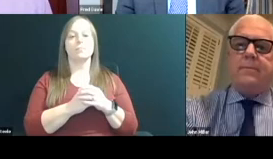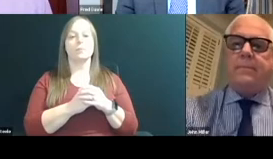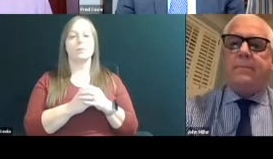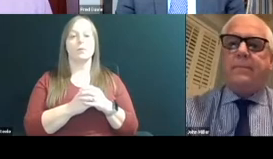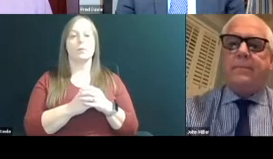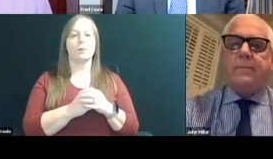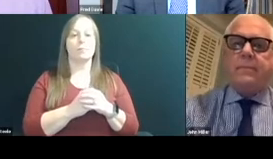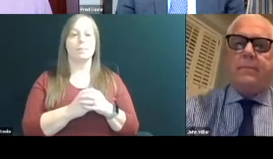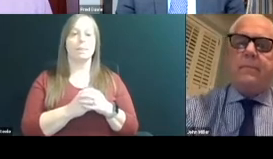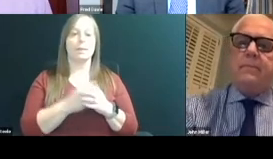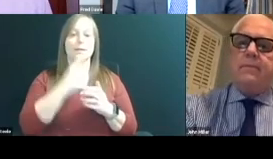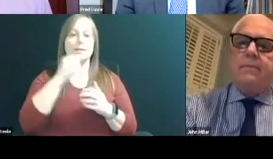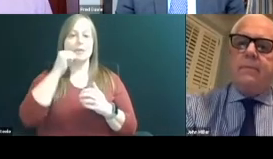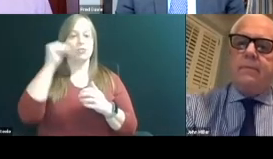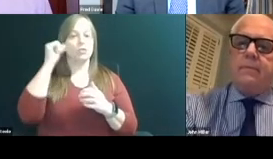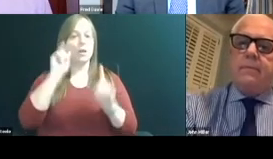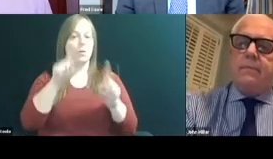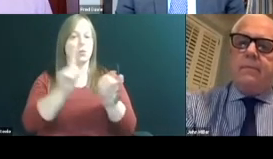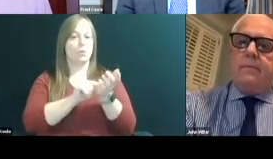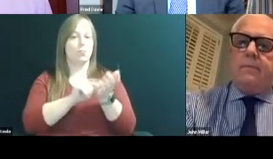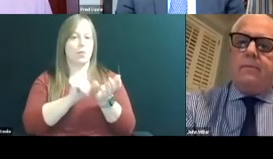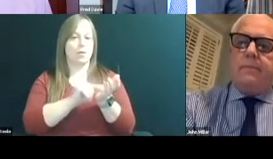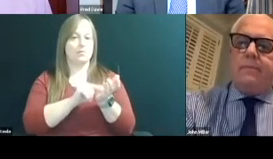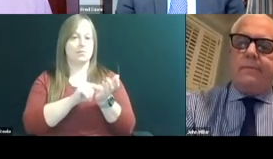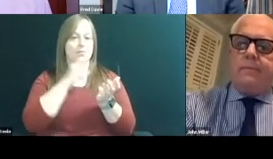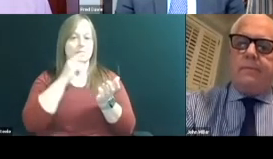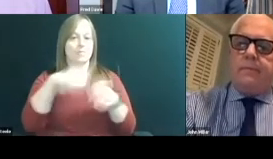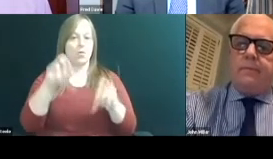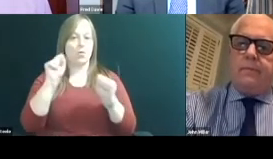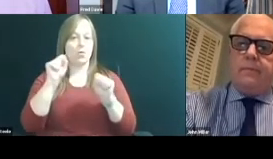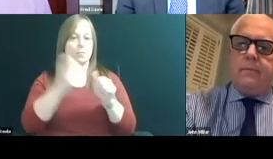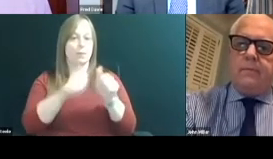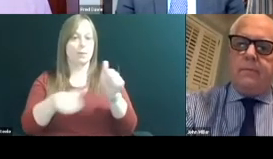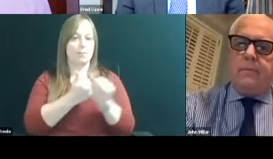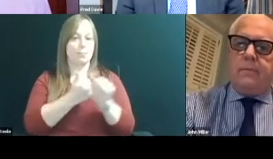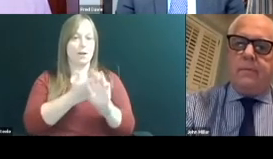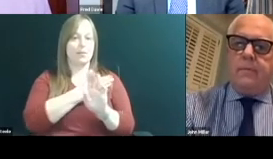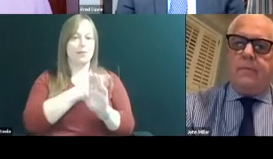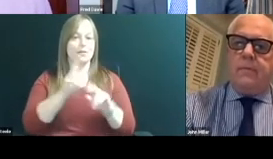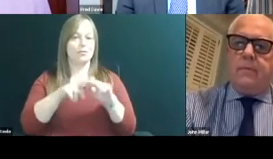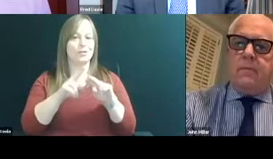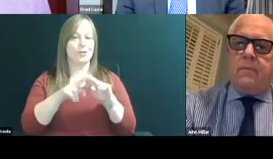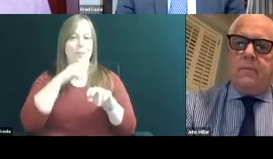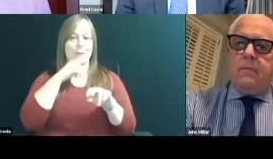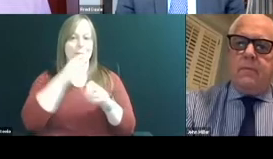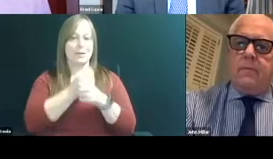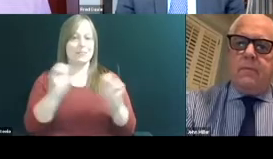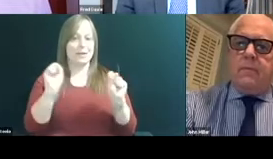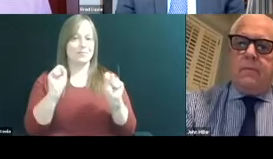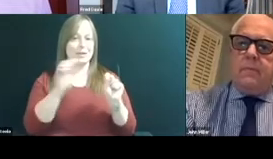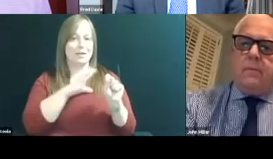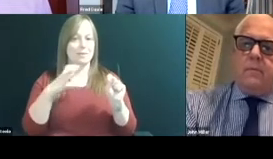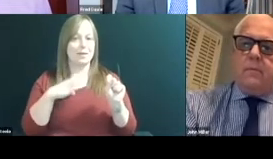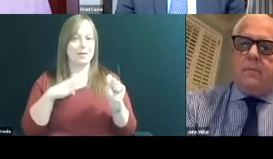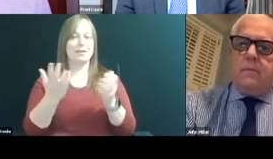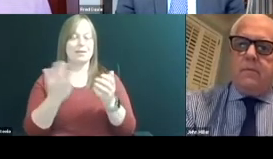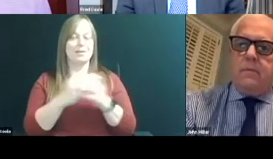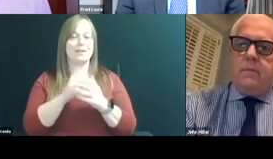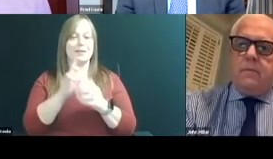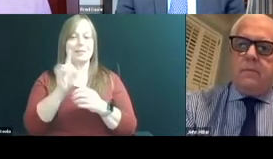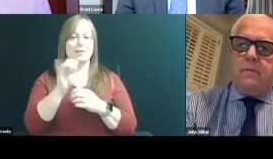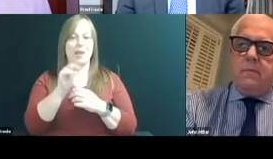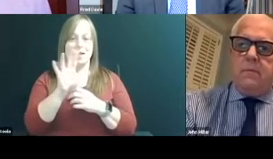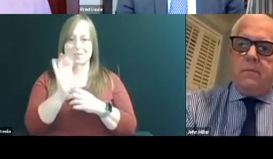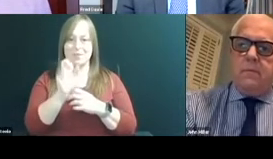I'll this. Yesterday, I attended a press conference hosted by my predecessor as chair of the Public Safety Committee, Queensborough President Donovan